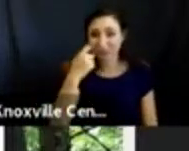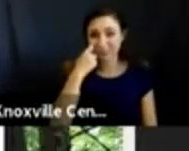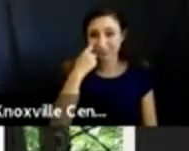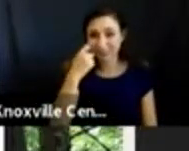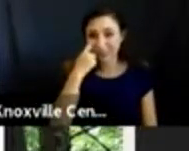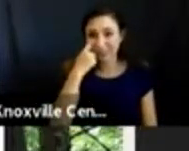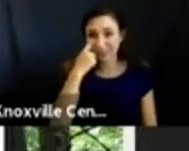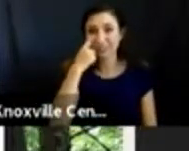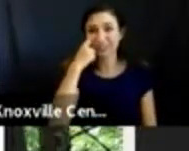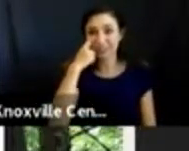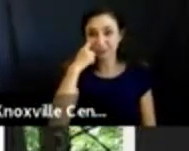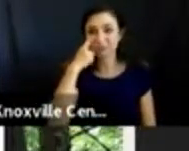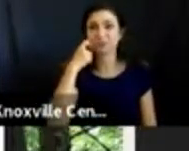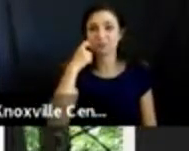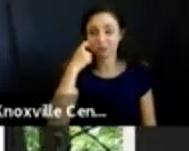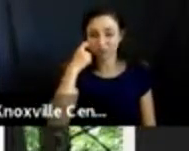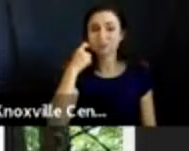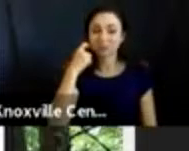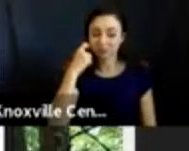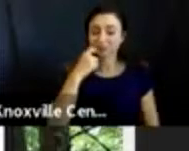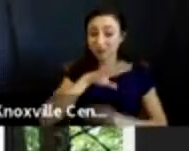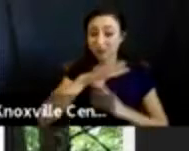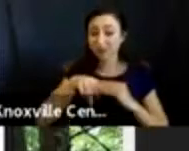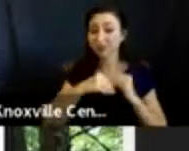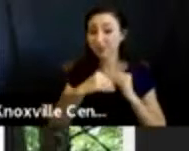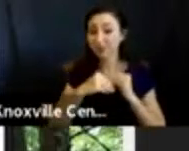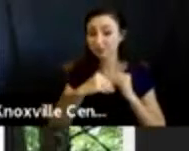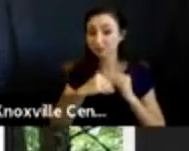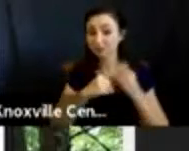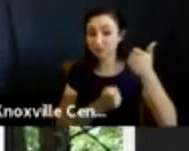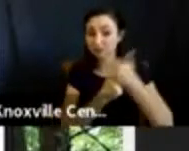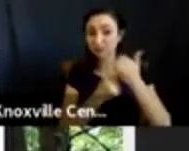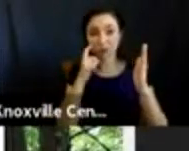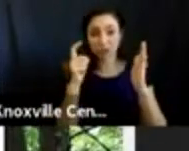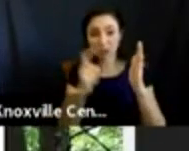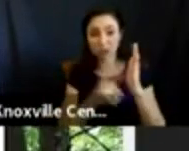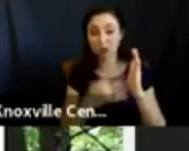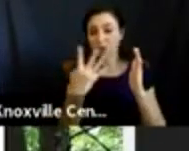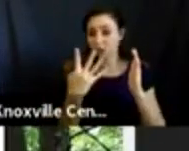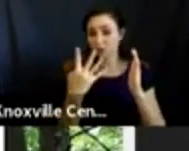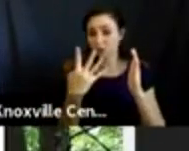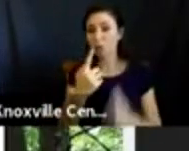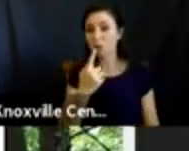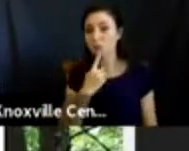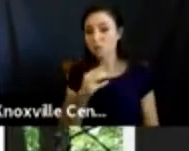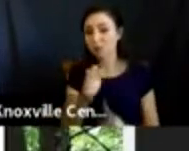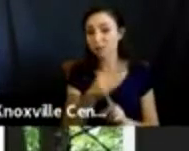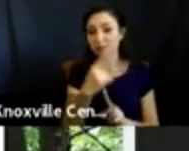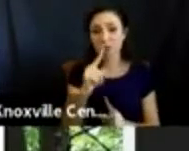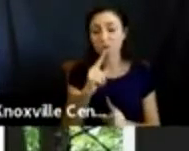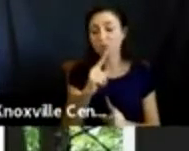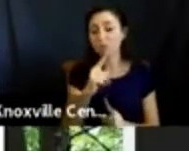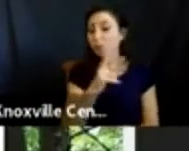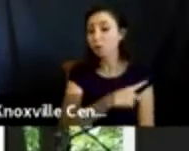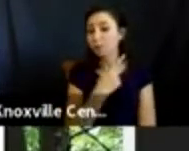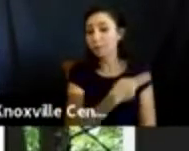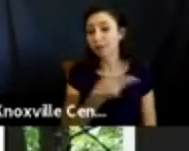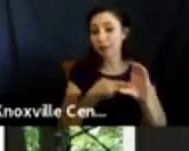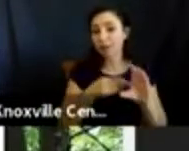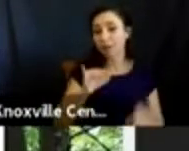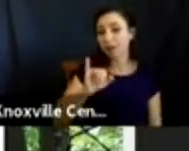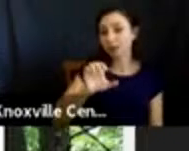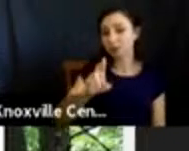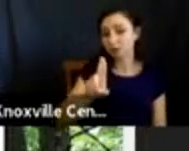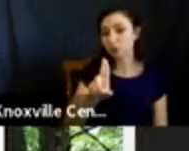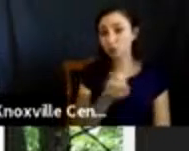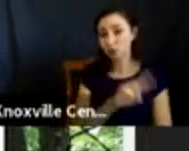level. Additionally, we noted 4 consecutive red flags for patients in the ICU. 3 consecutive red flags and